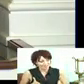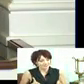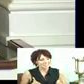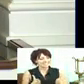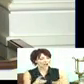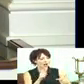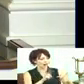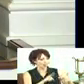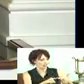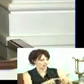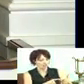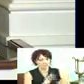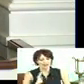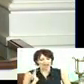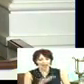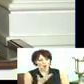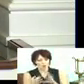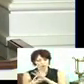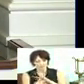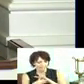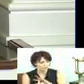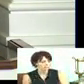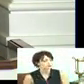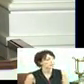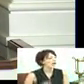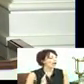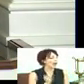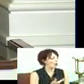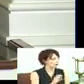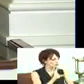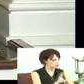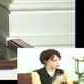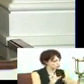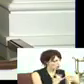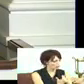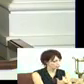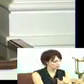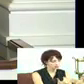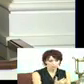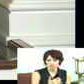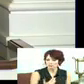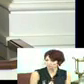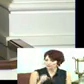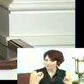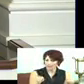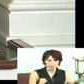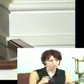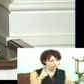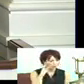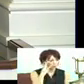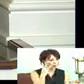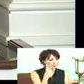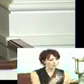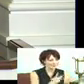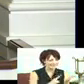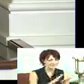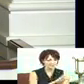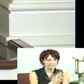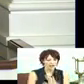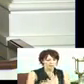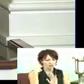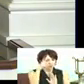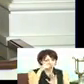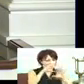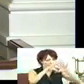congregation, in our community, we can be a witness to the world. We can be the